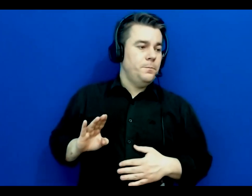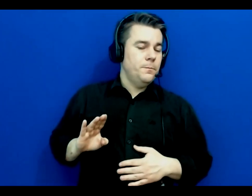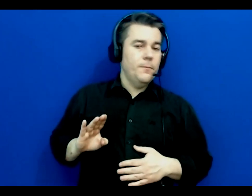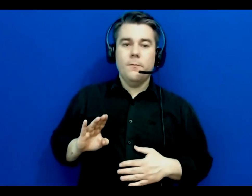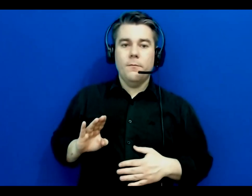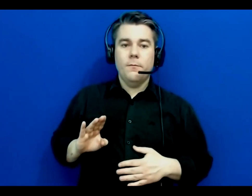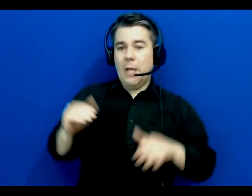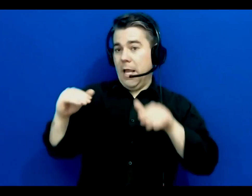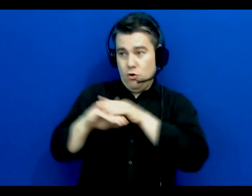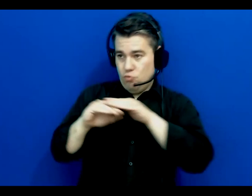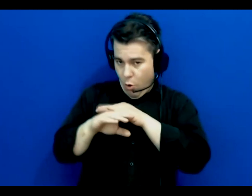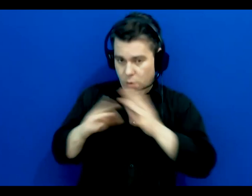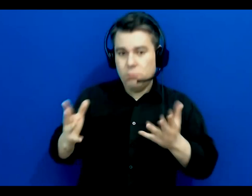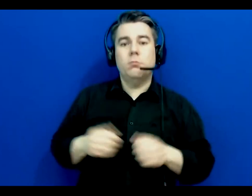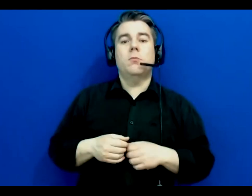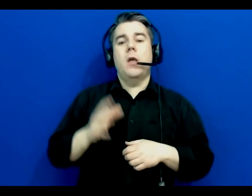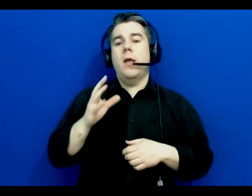enroll, and